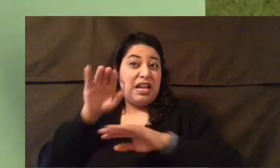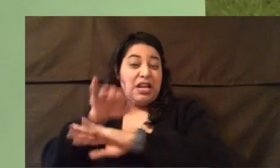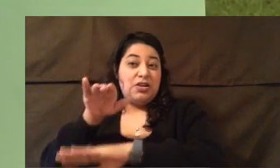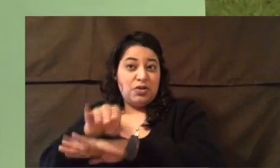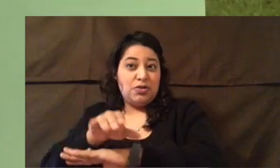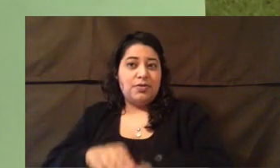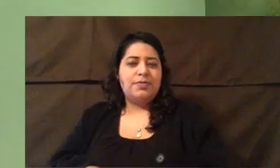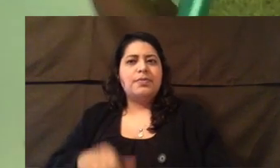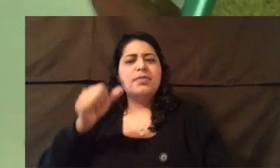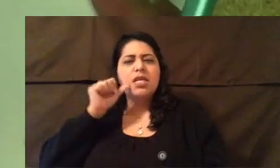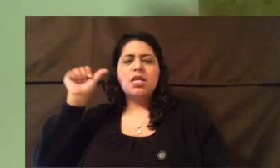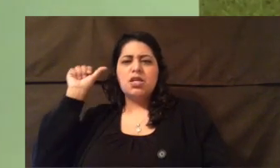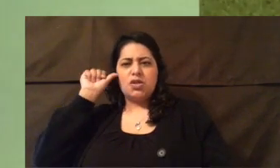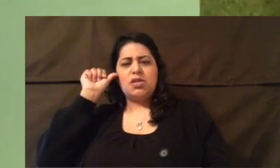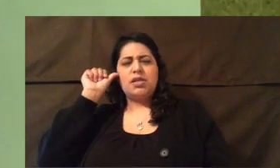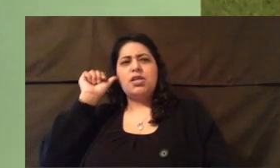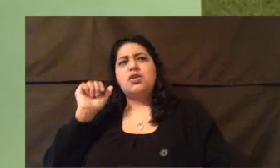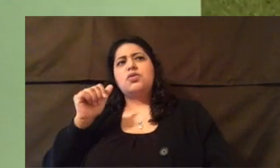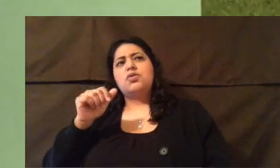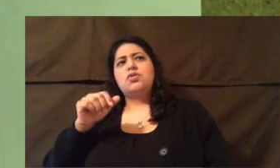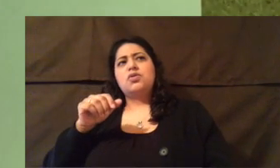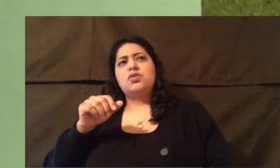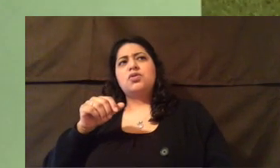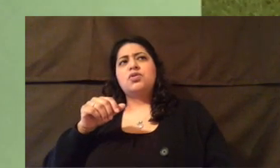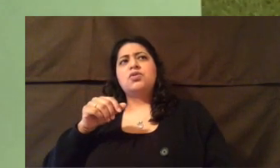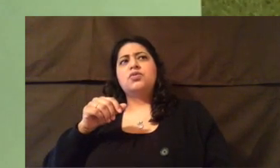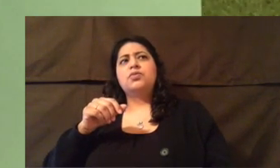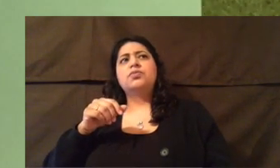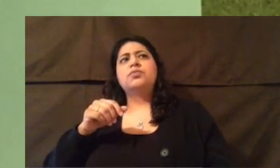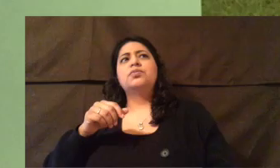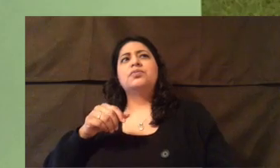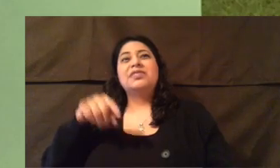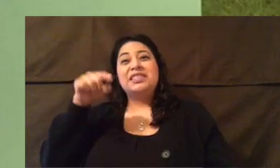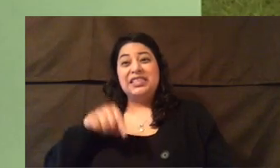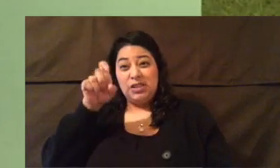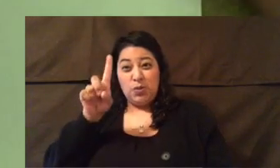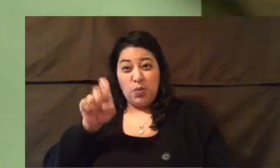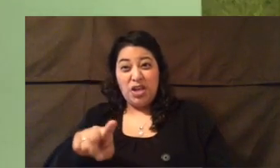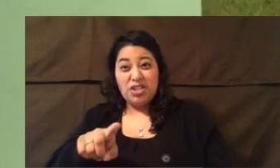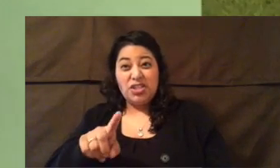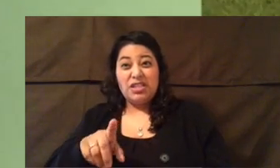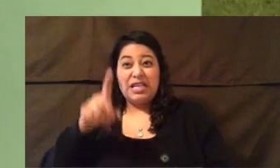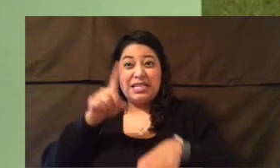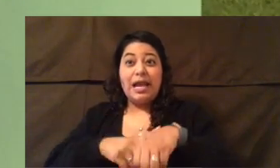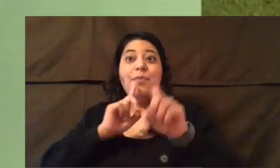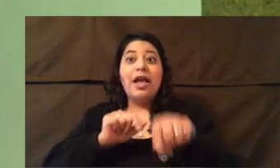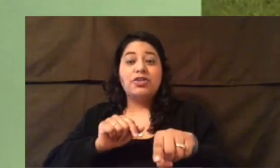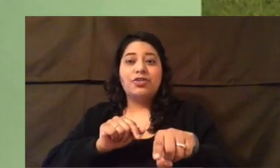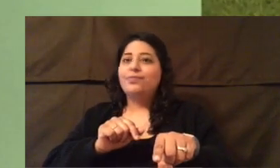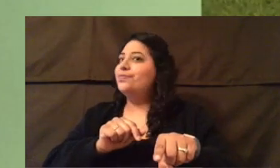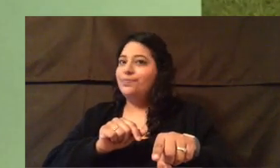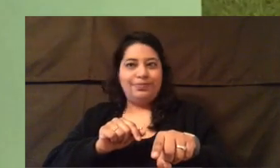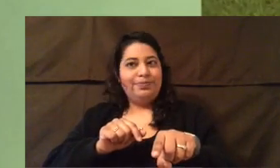p.m. Okay? And just like yesterday when Ms. Colabrese asked you, is this question going to be